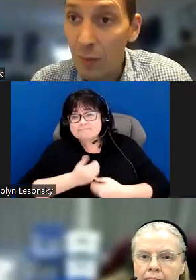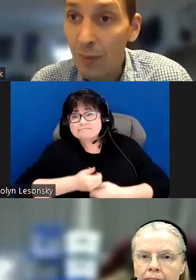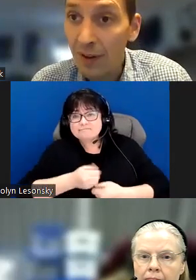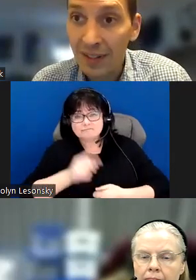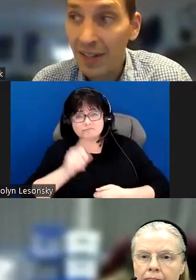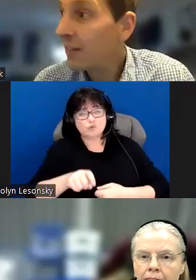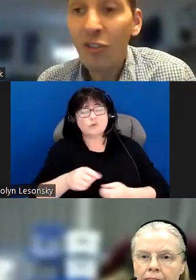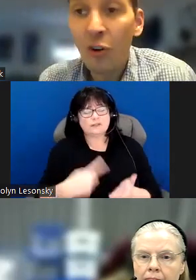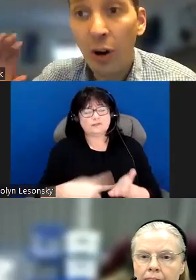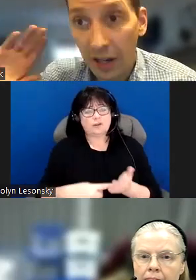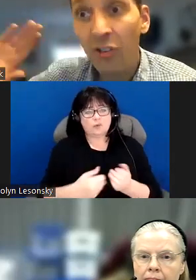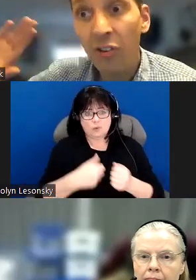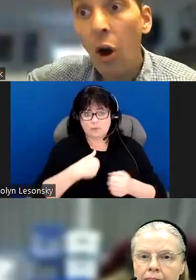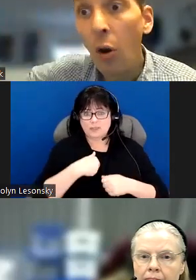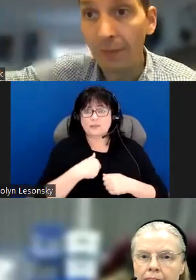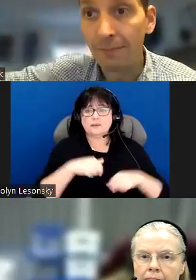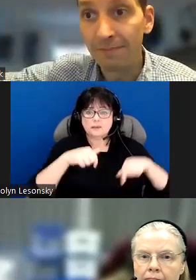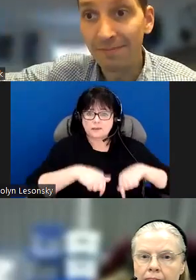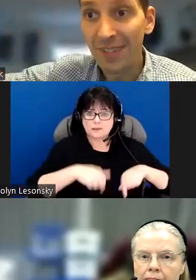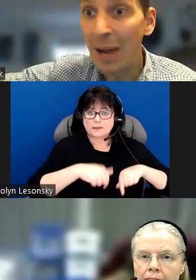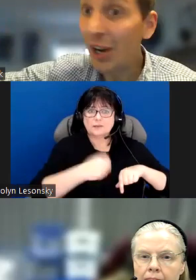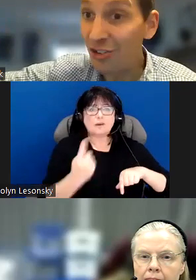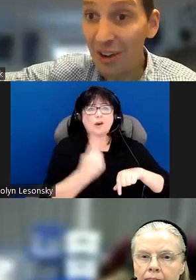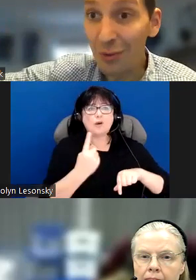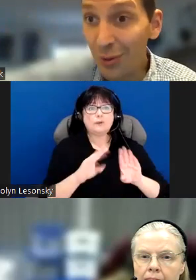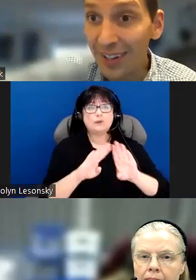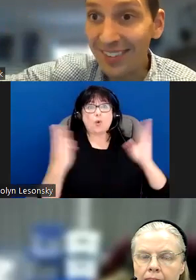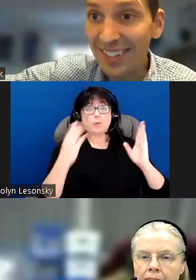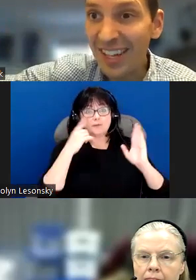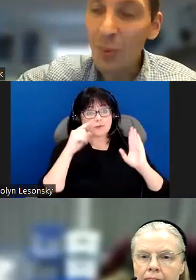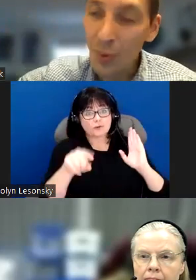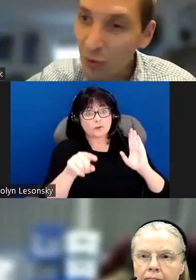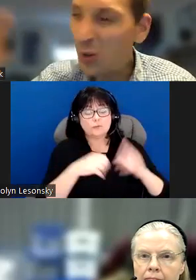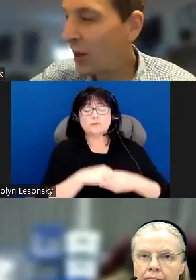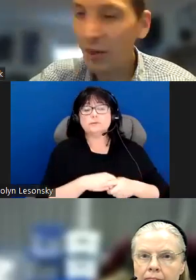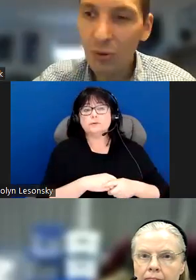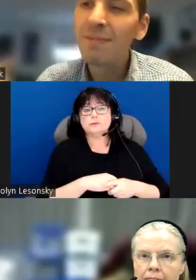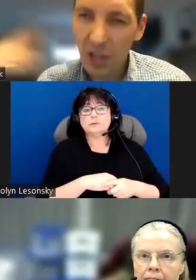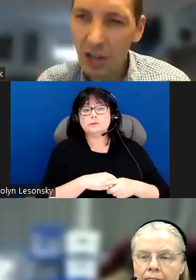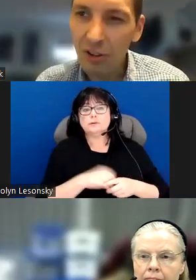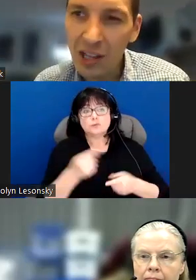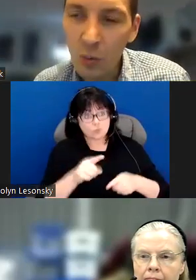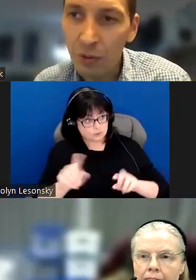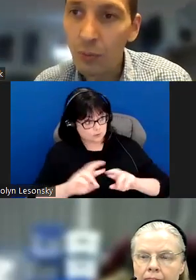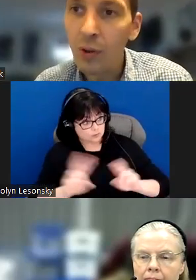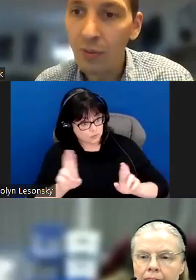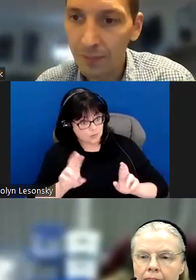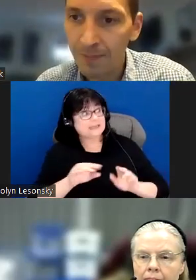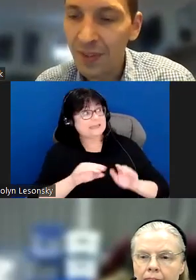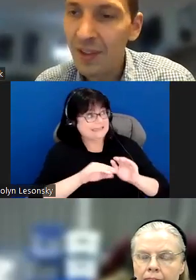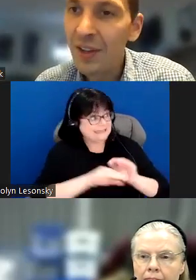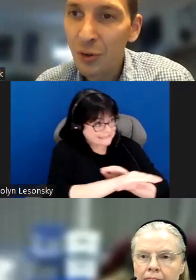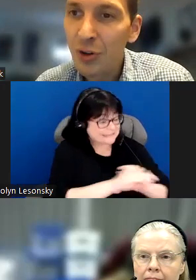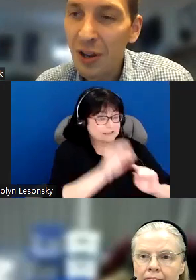can talk to me about it. This door is open. I'm not going to shove you through it, but when you're ready to walk through it, I'll gladly walk through with